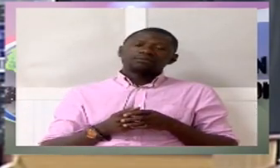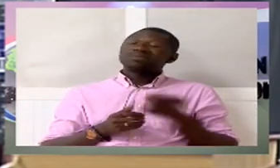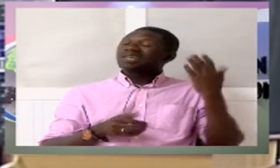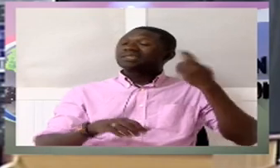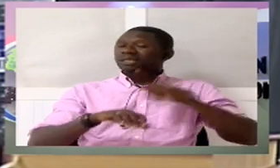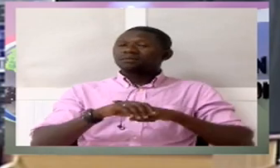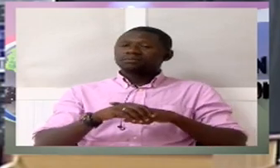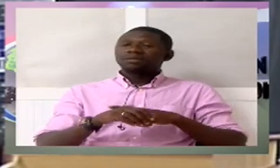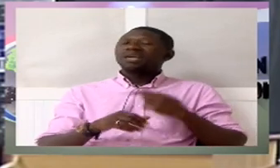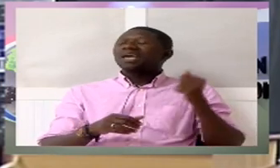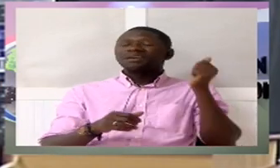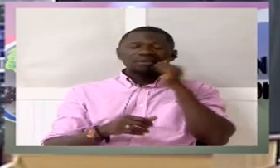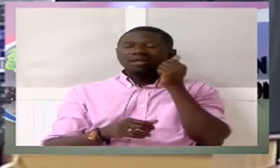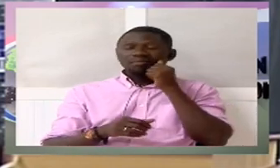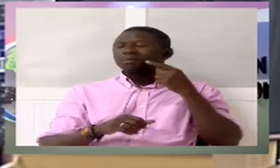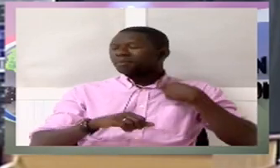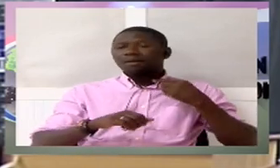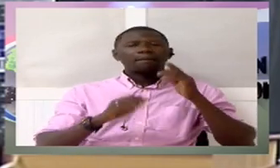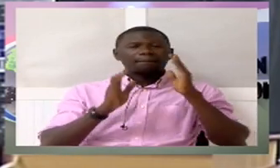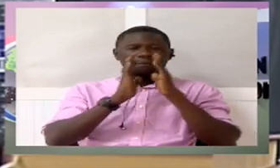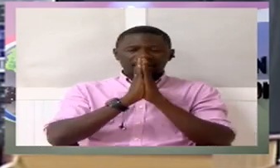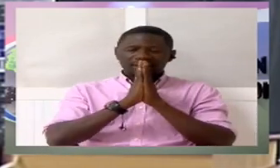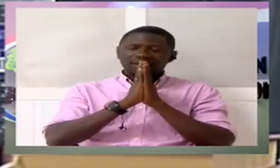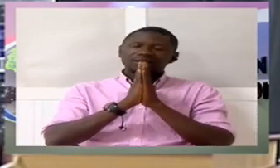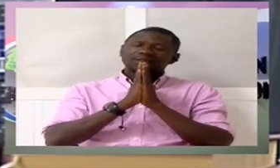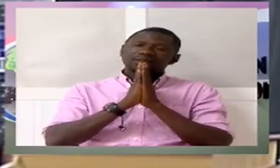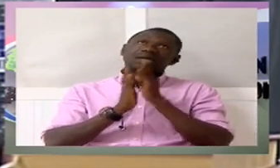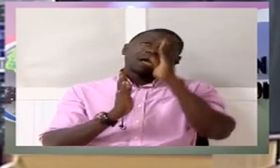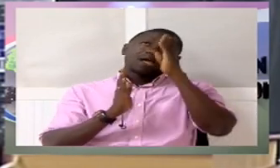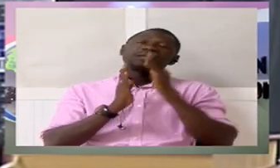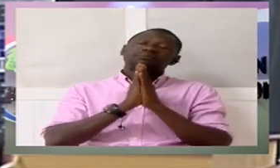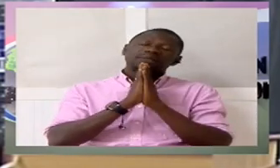happening, each time I pray, I ask God,